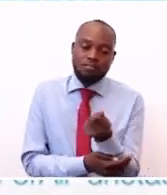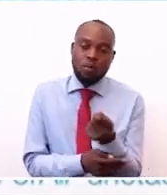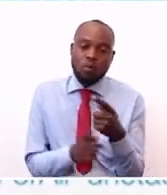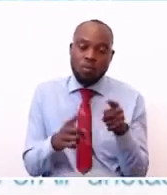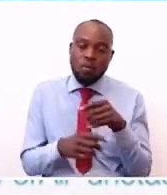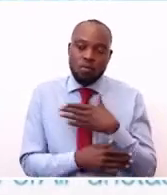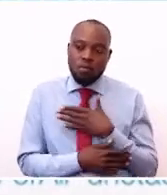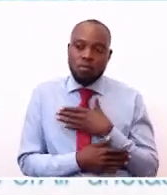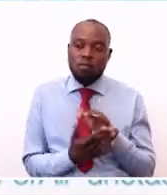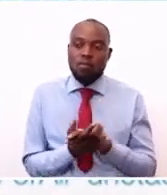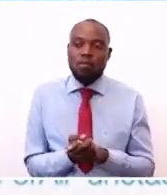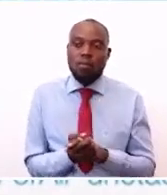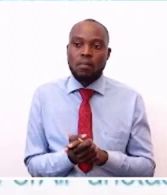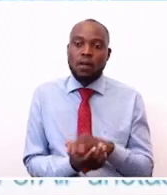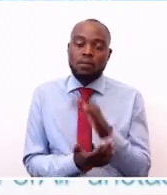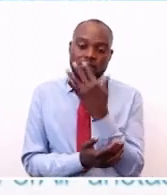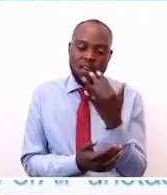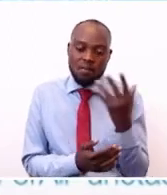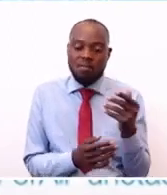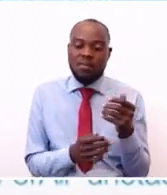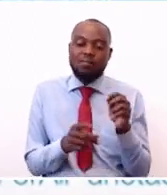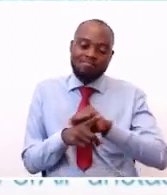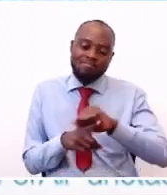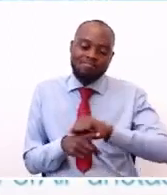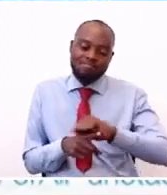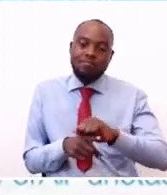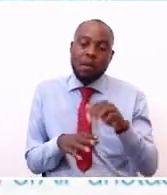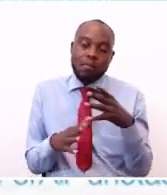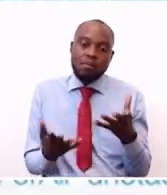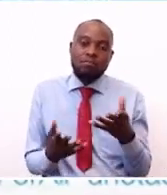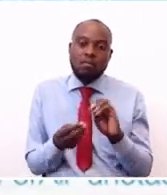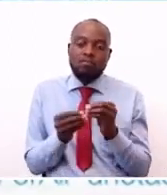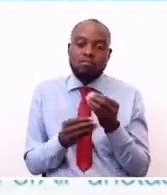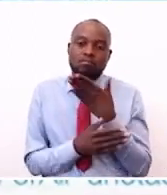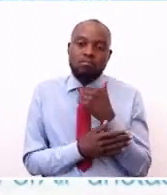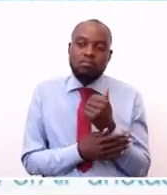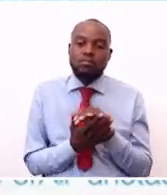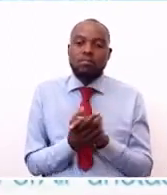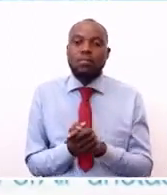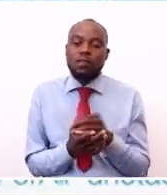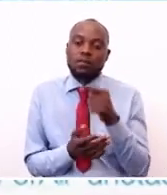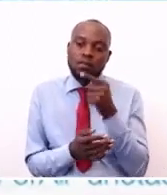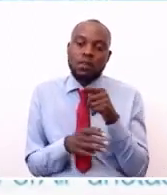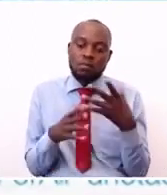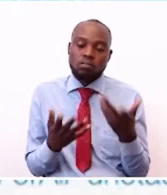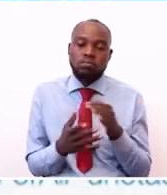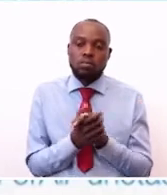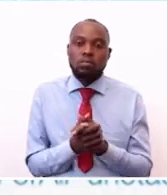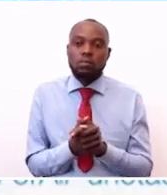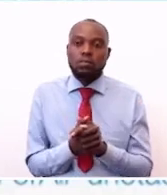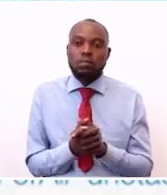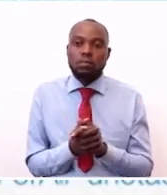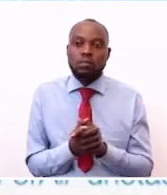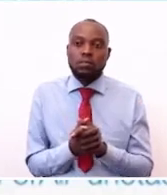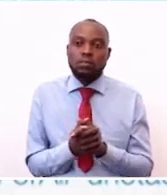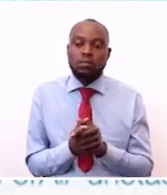us, the number of 3 trillion really relates to the fact that we see the impact on developing countries